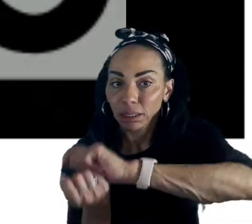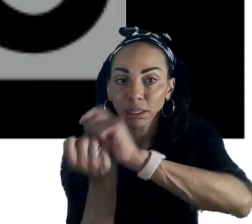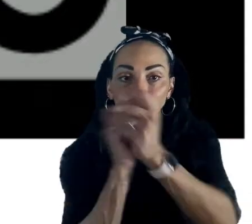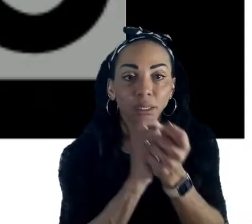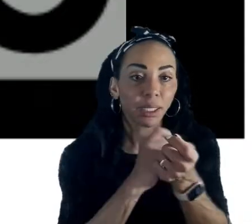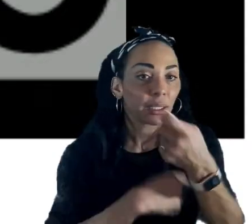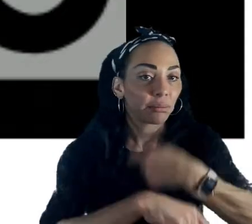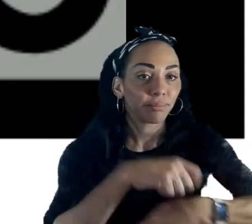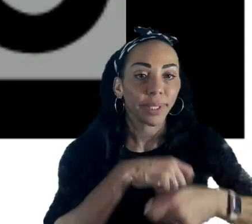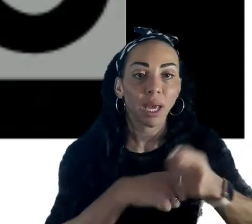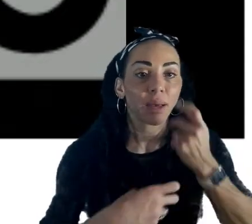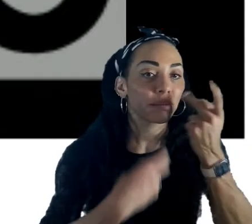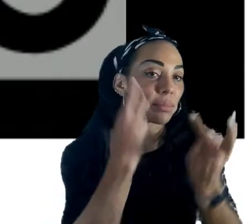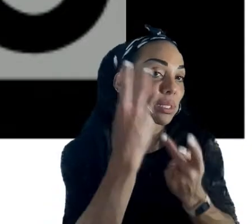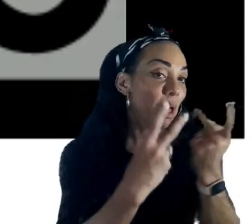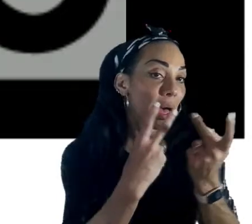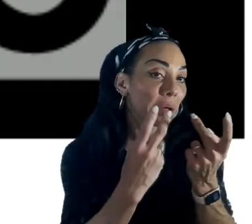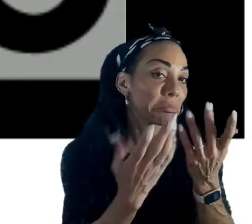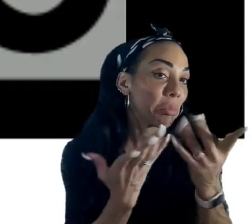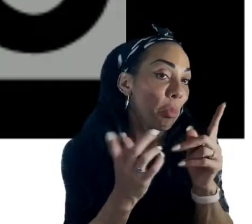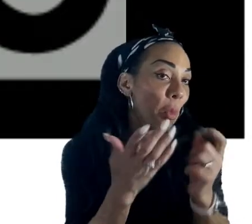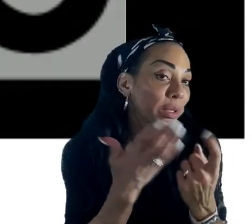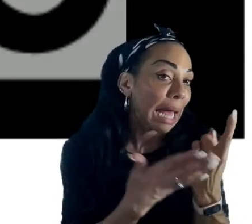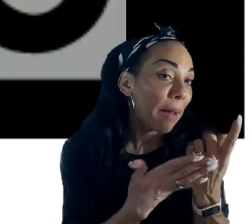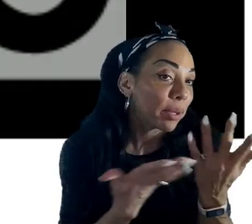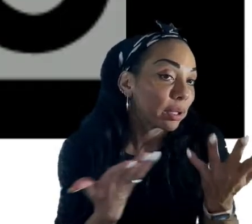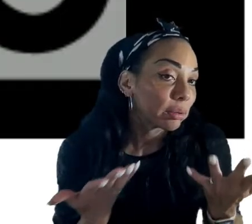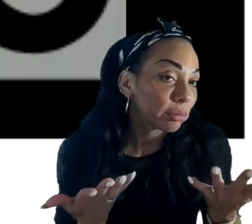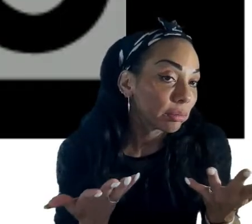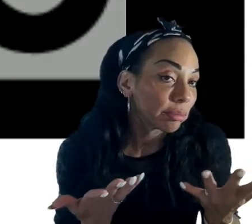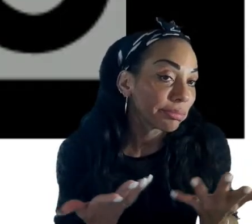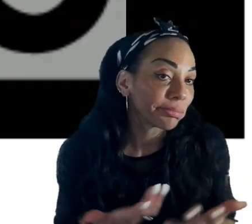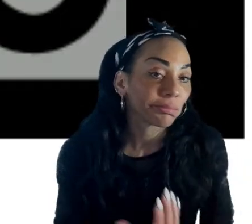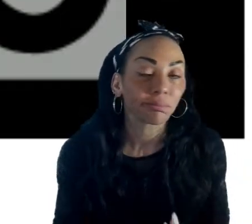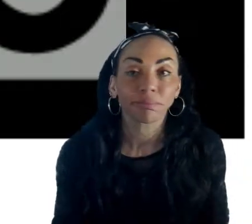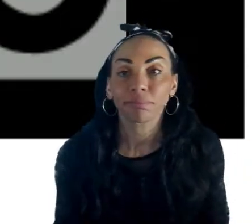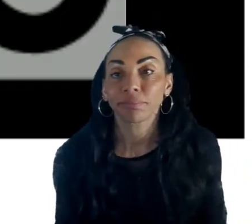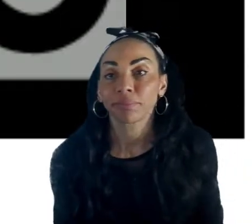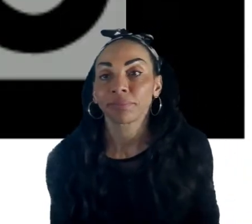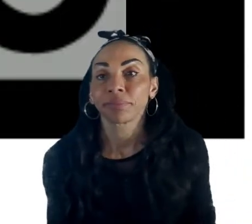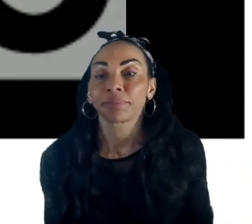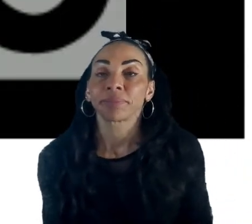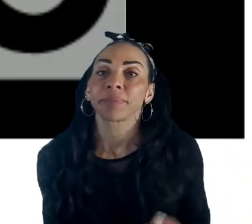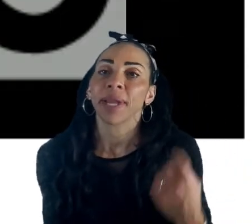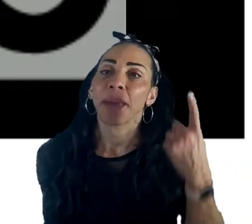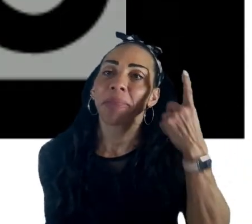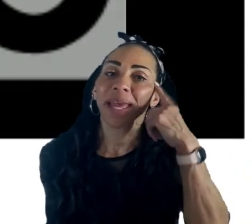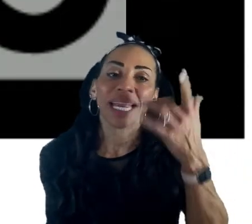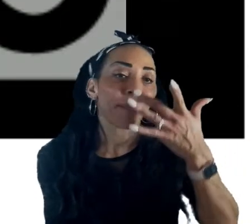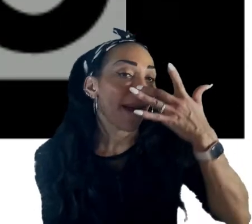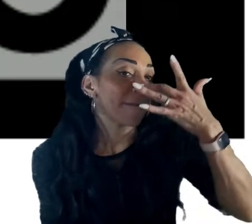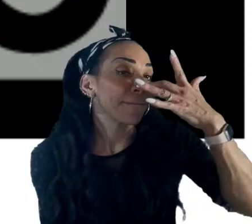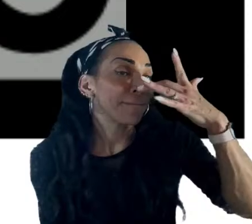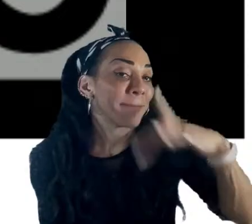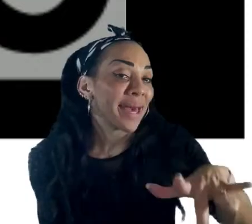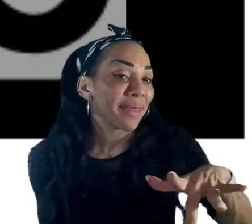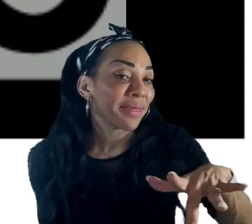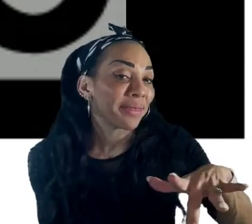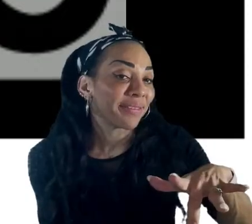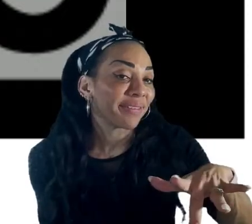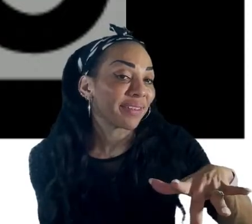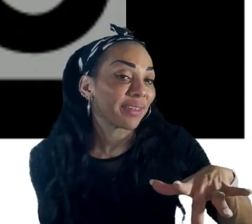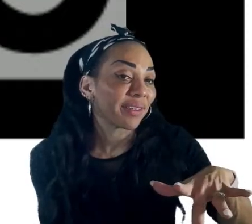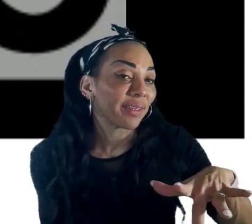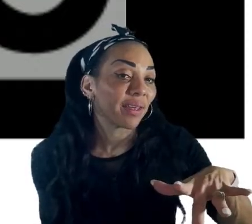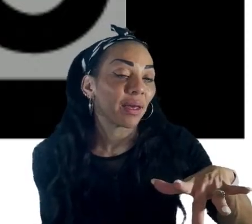I'm also working around, the folklore and the myth of the Chinese mythology about the